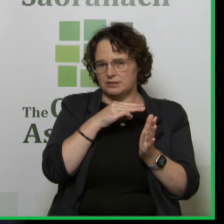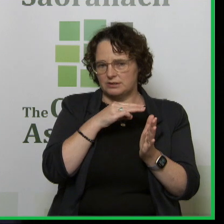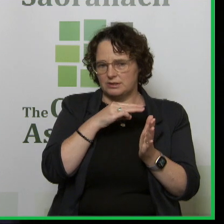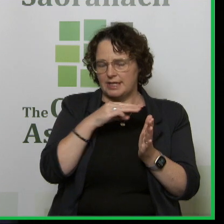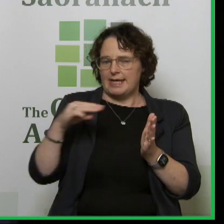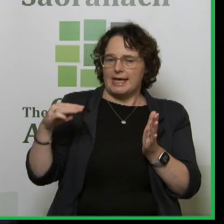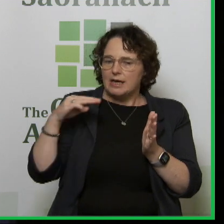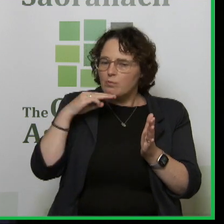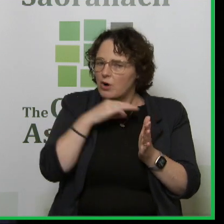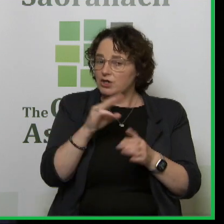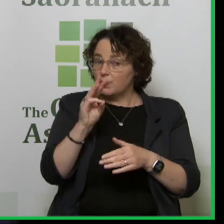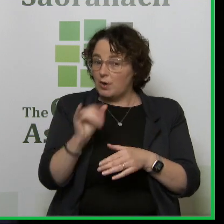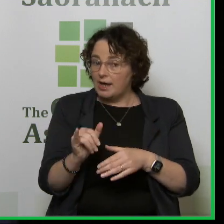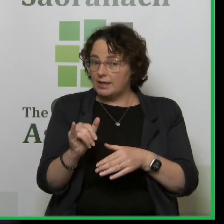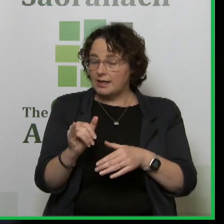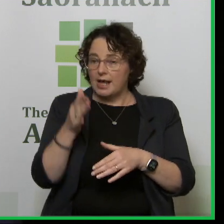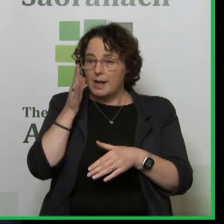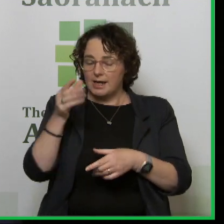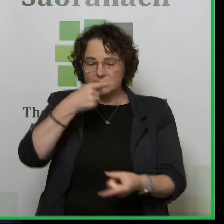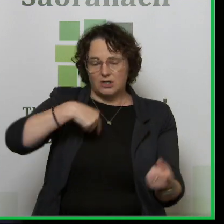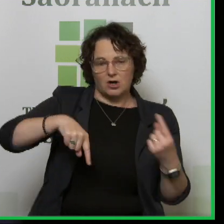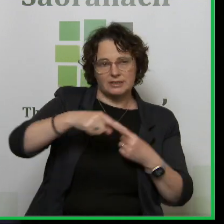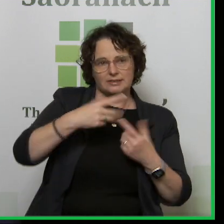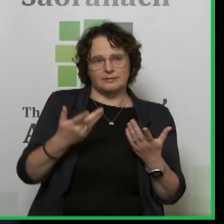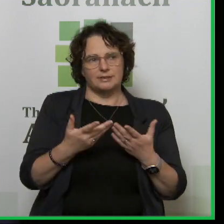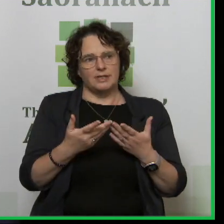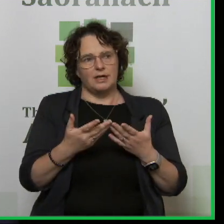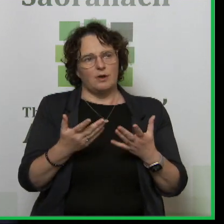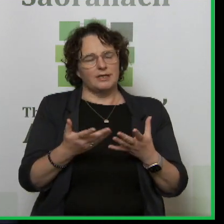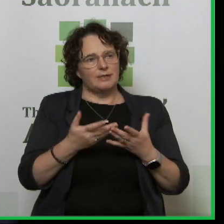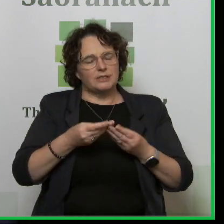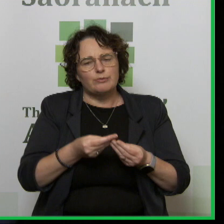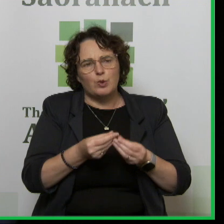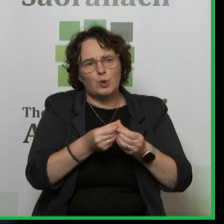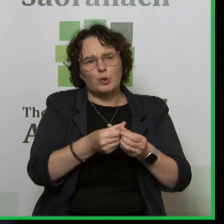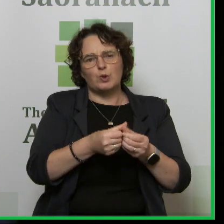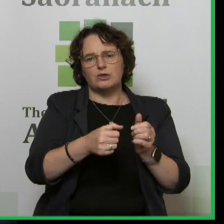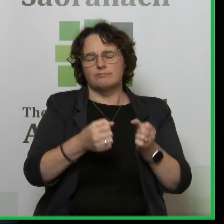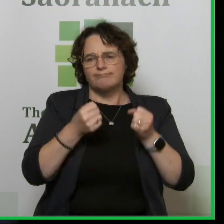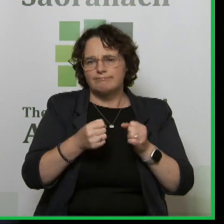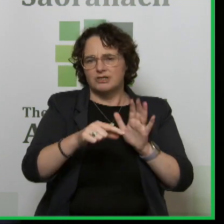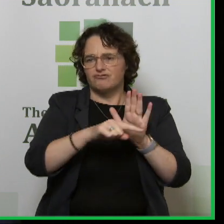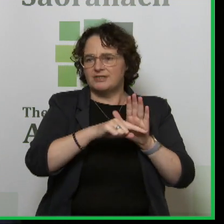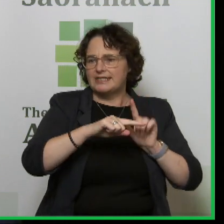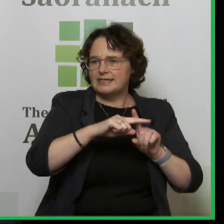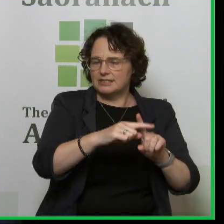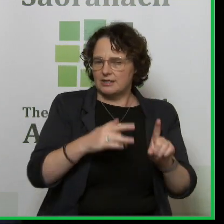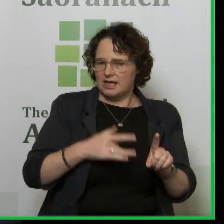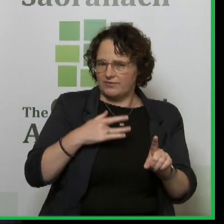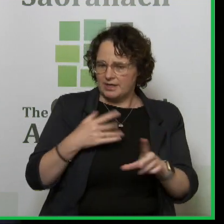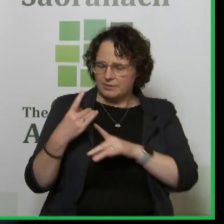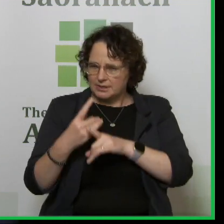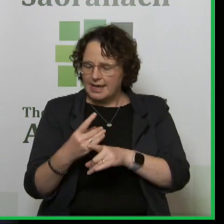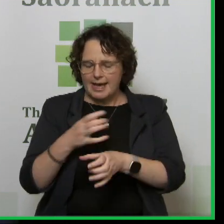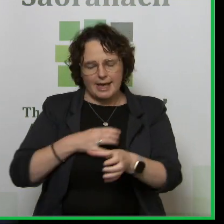ingredient because it enables us, it's like what oils resiliency in our lives and oils our capacity to manage and get ahead.